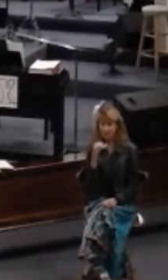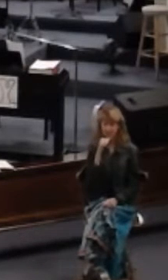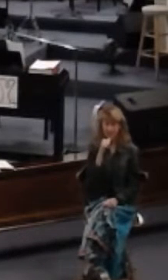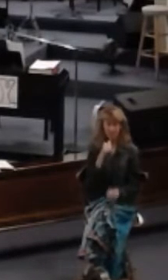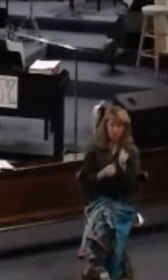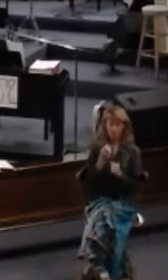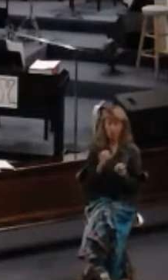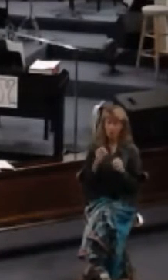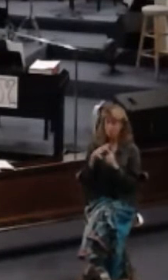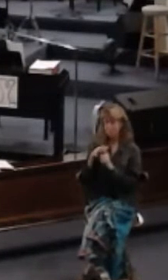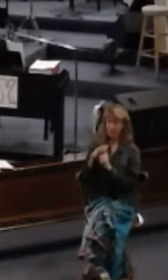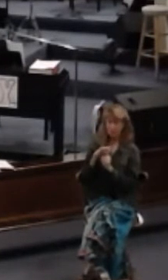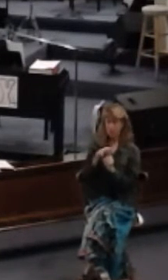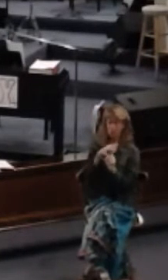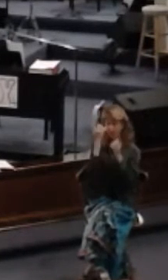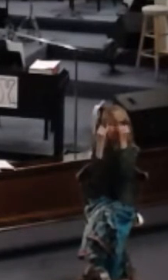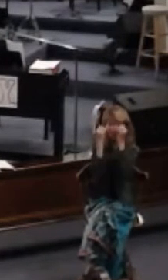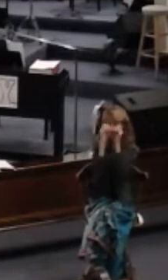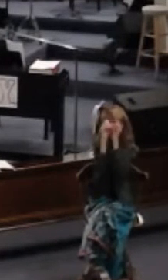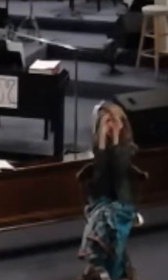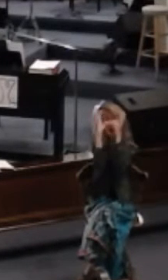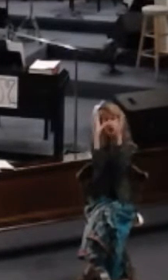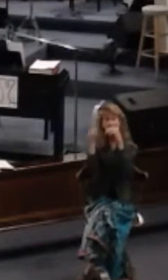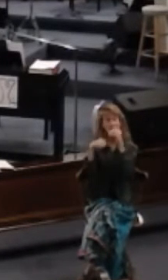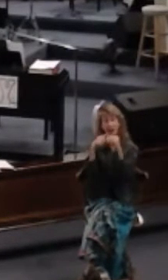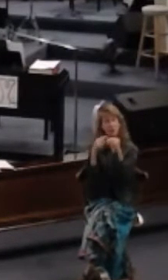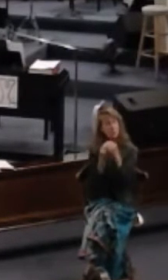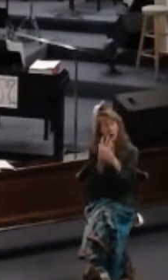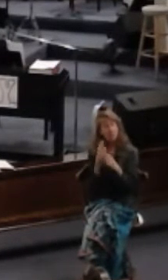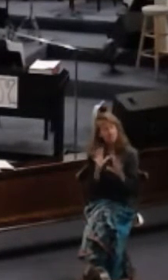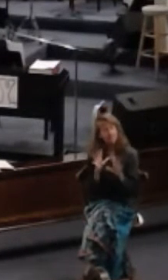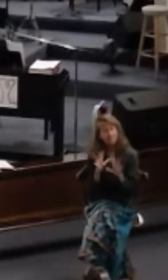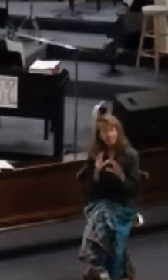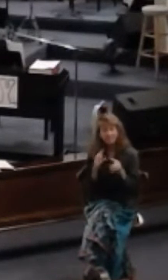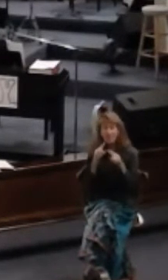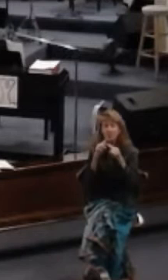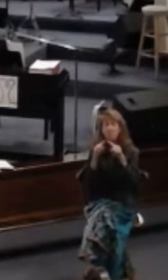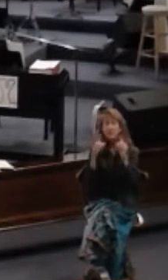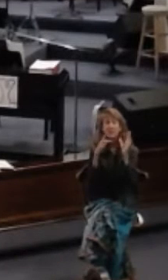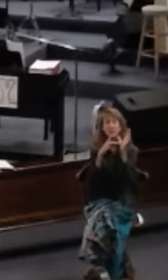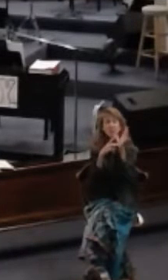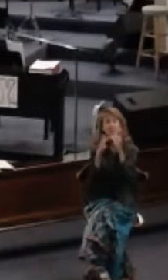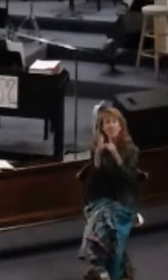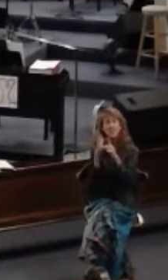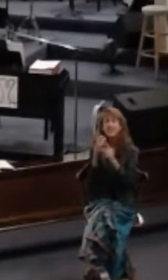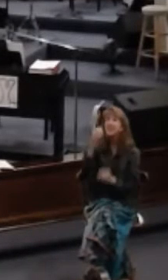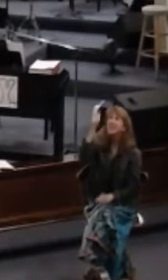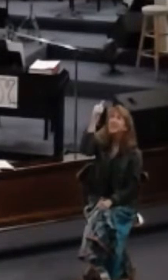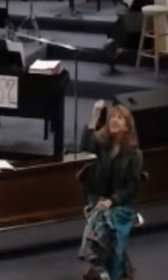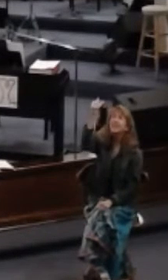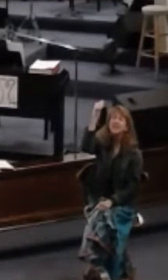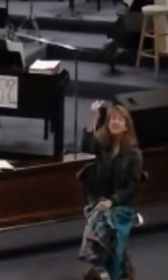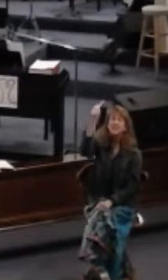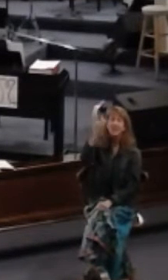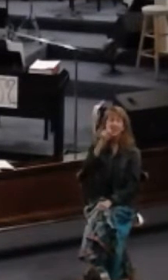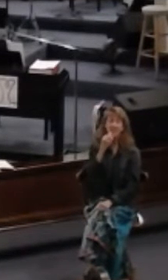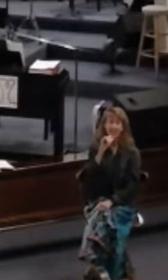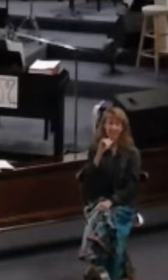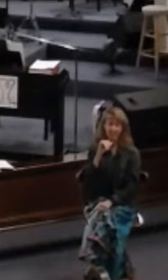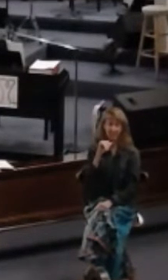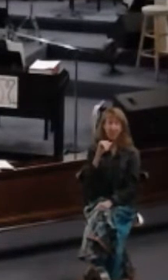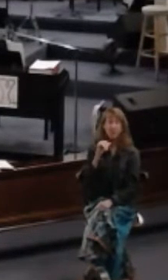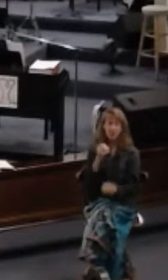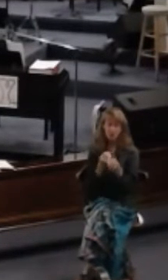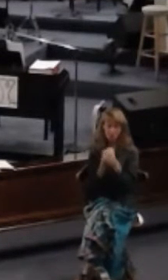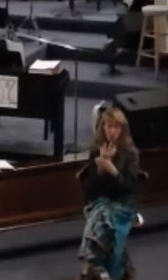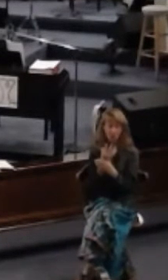marketing research that goes on, but simply Jesus and his word, his key for church growth. Now, back